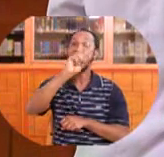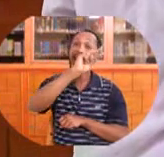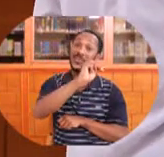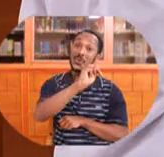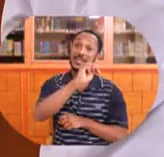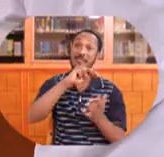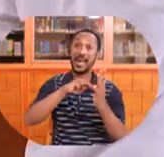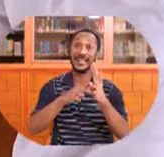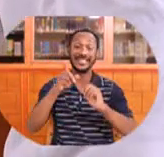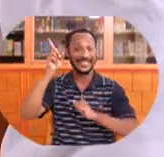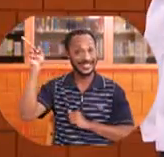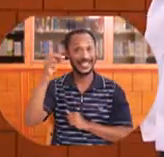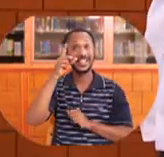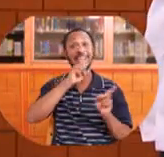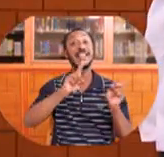78%,